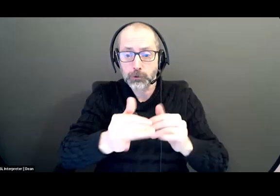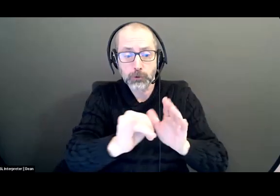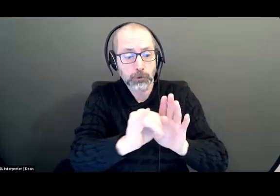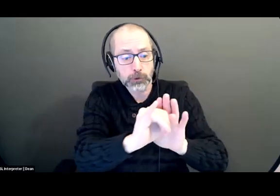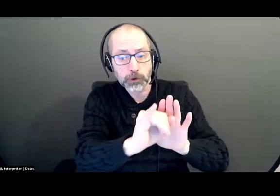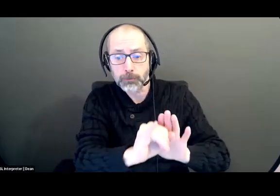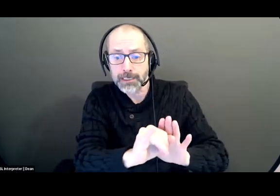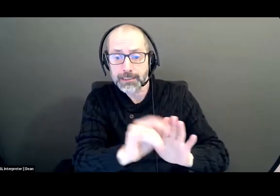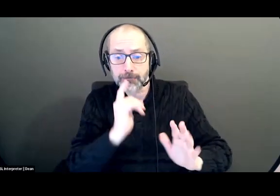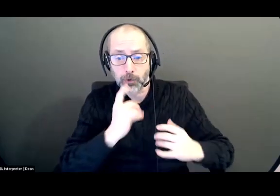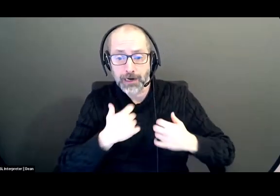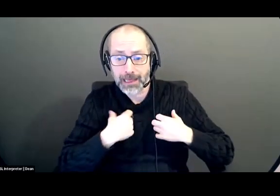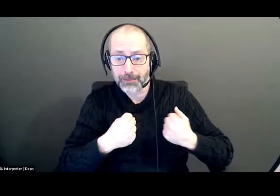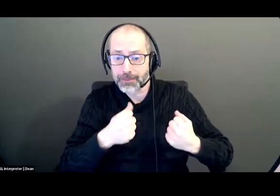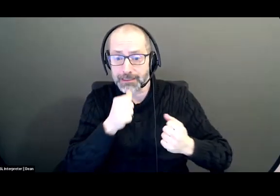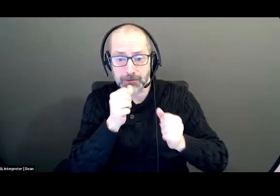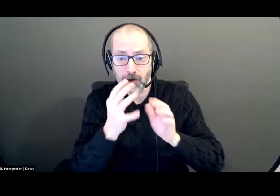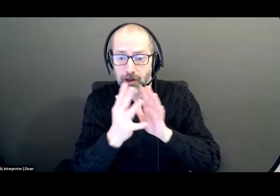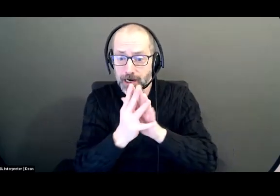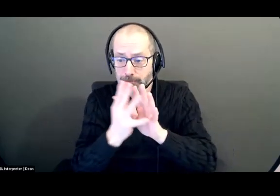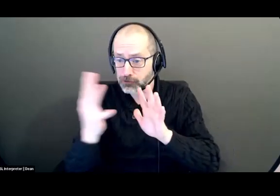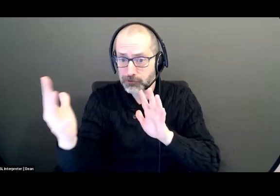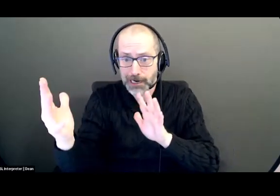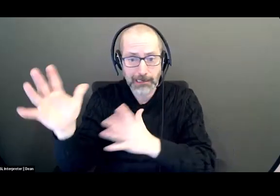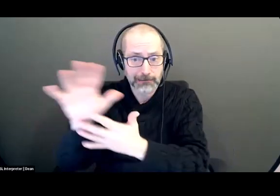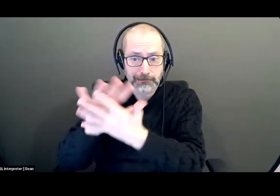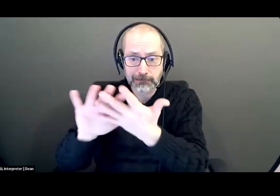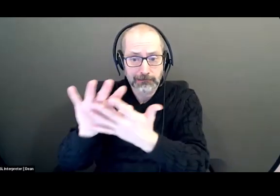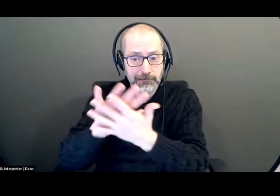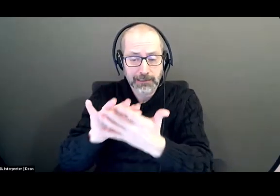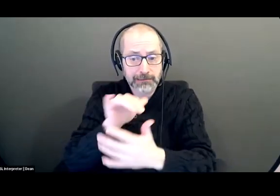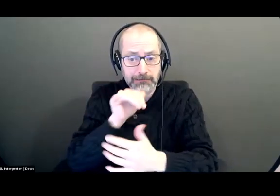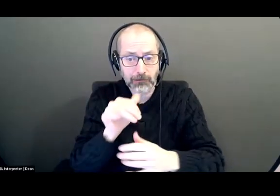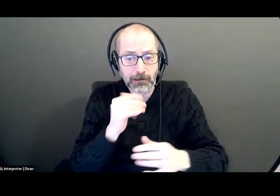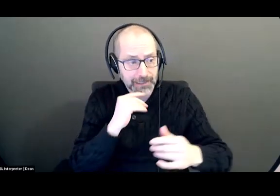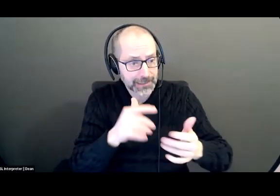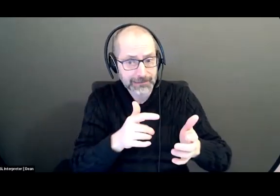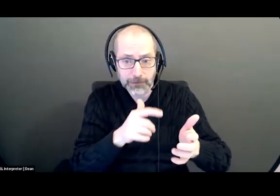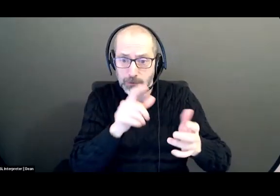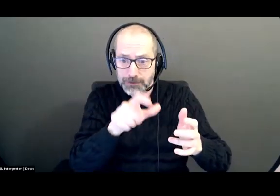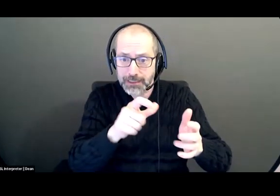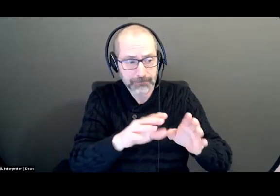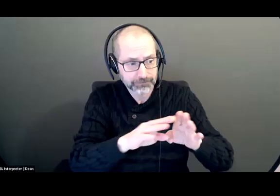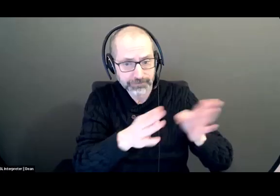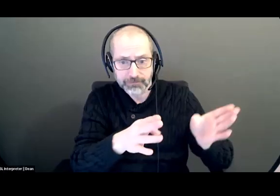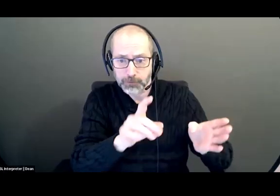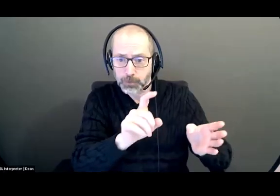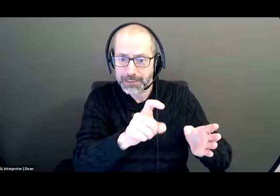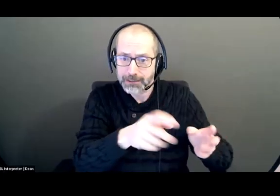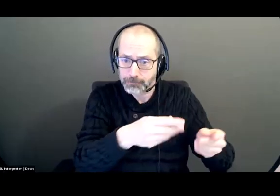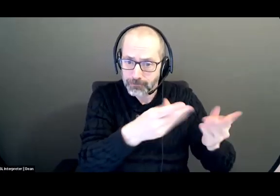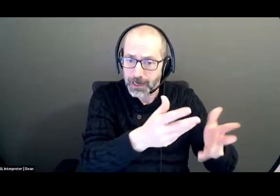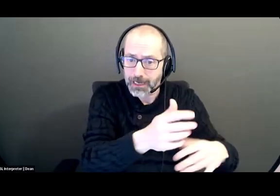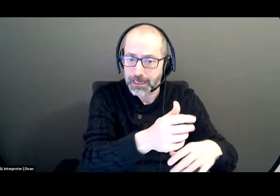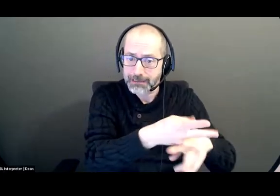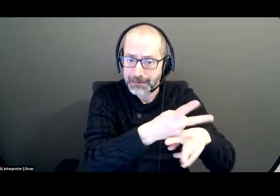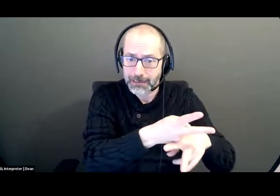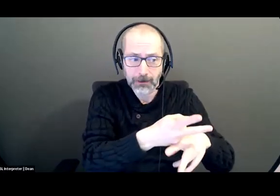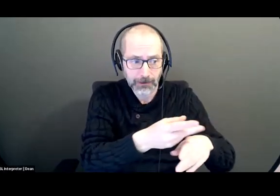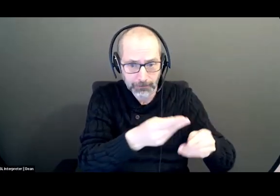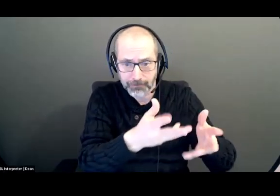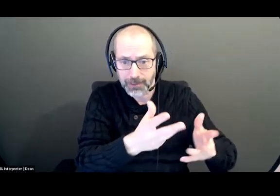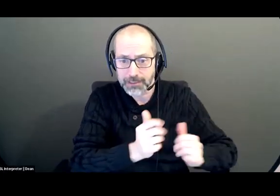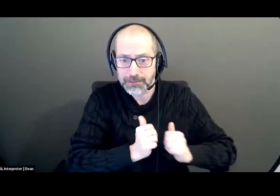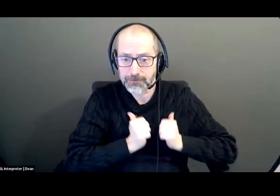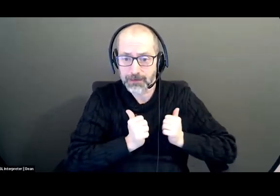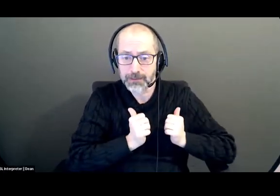some questions top of mind for me and for folks who are in the chat and